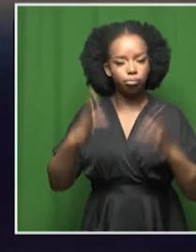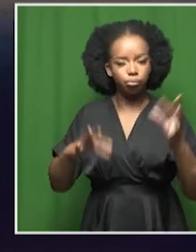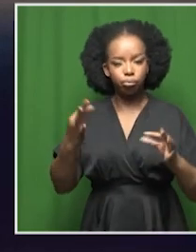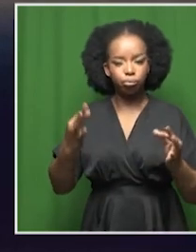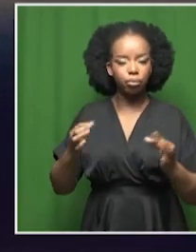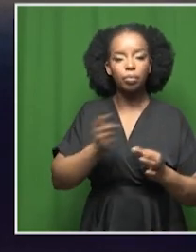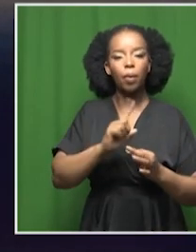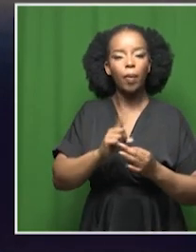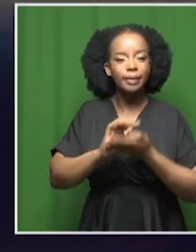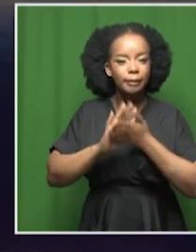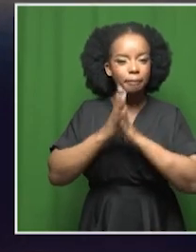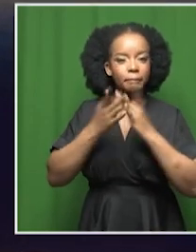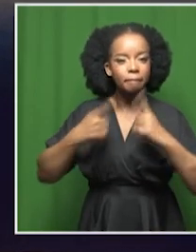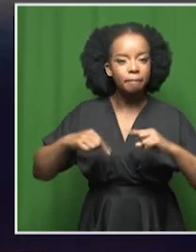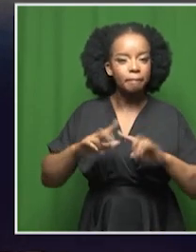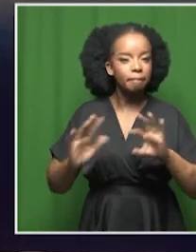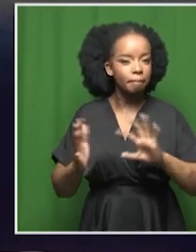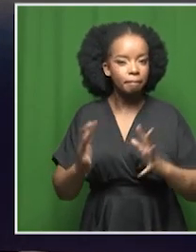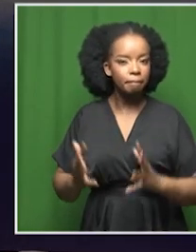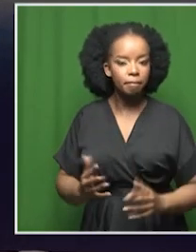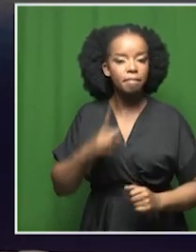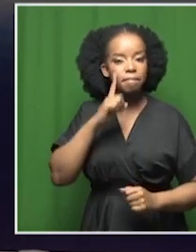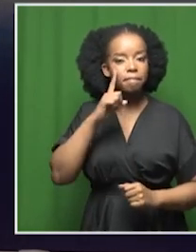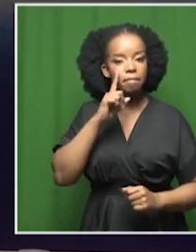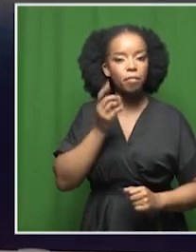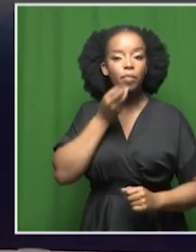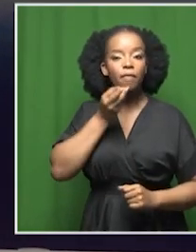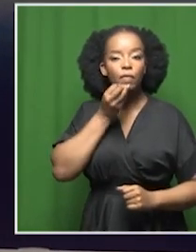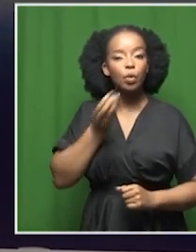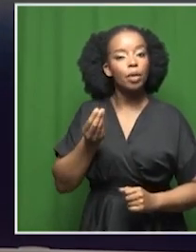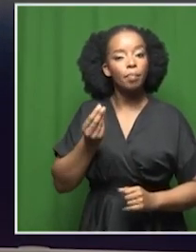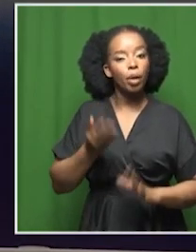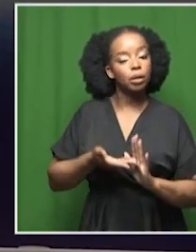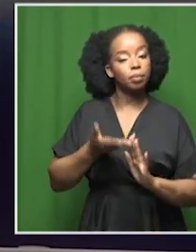be and what they're likely to do to our food prices in the next few months.